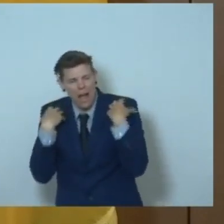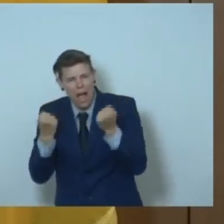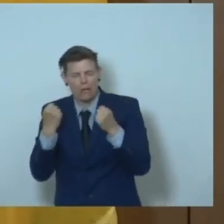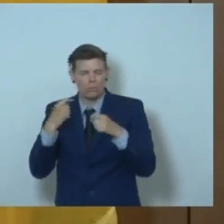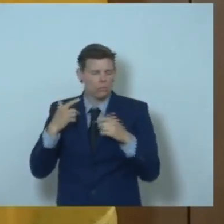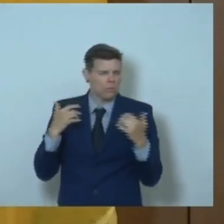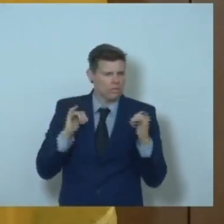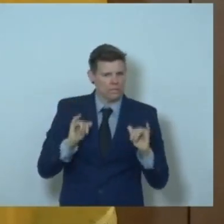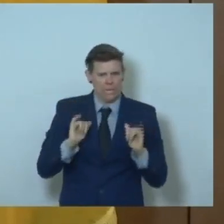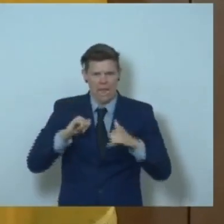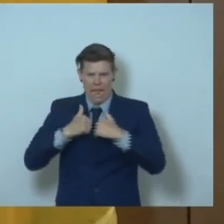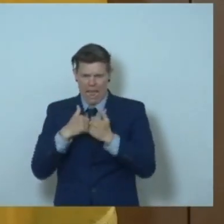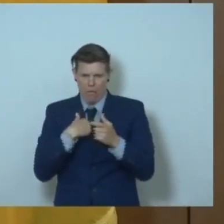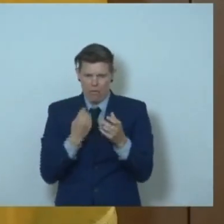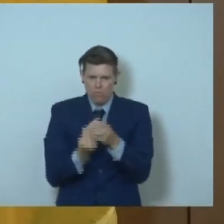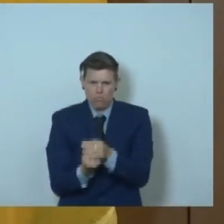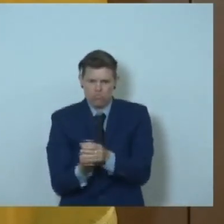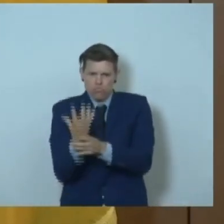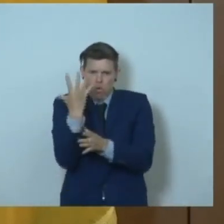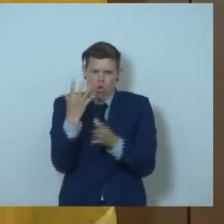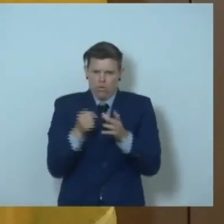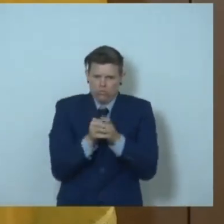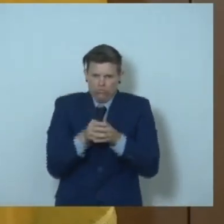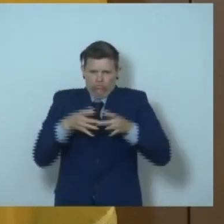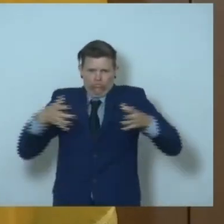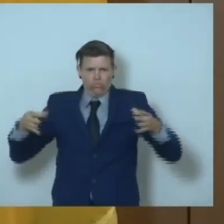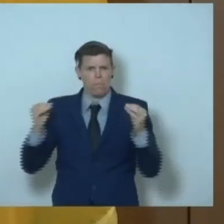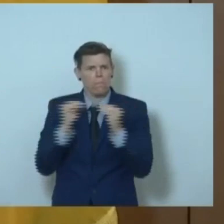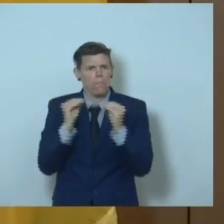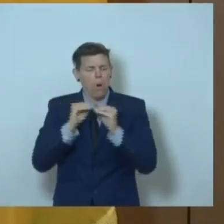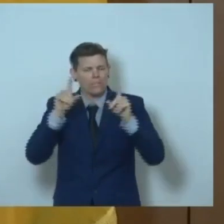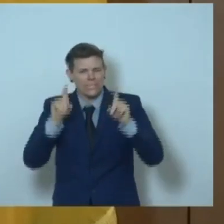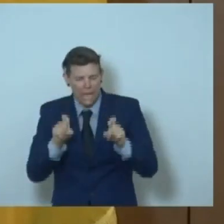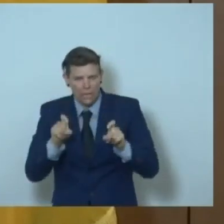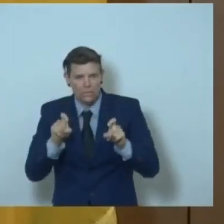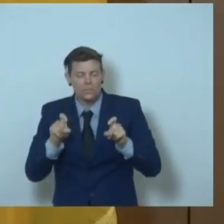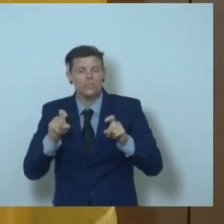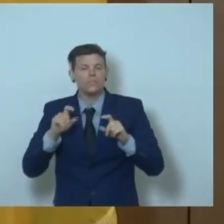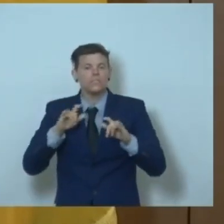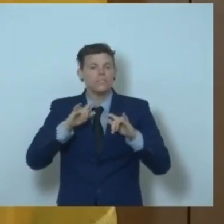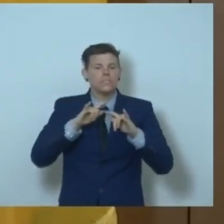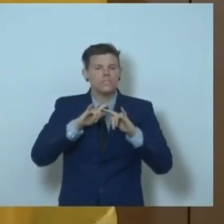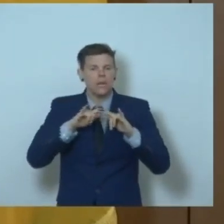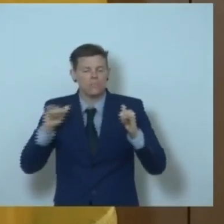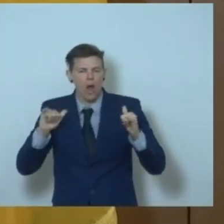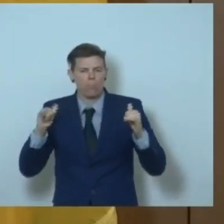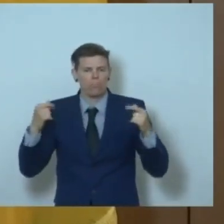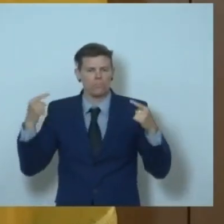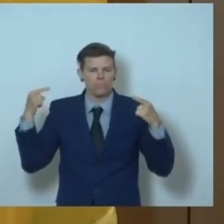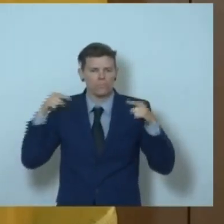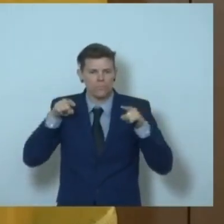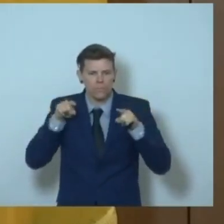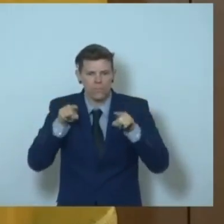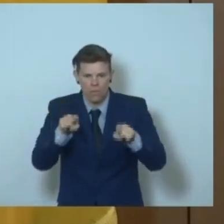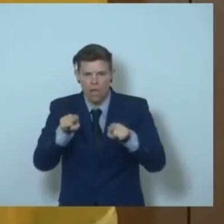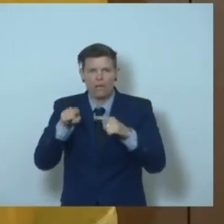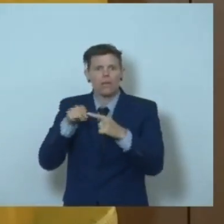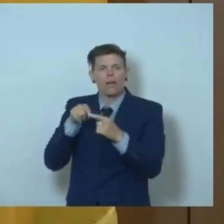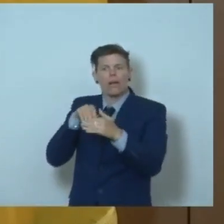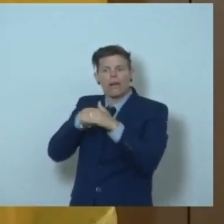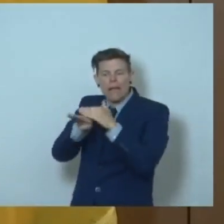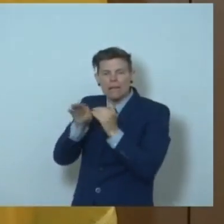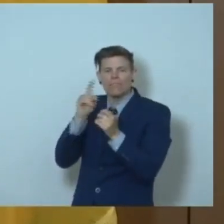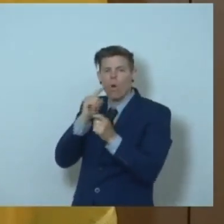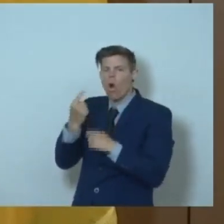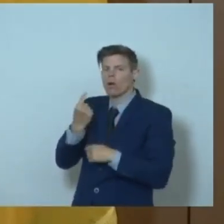expand, right, our testing footprints and to embrace that you can get a diagnostic test in a variety of places.